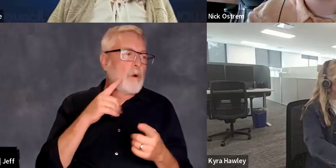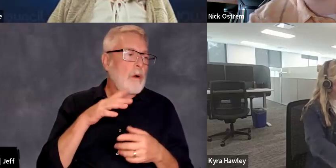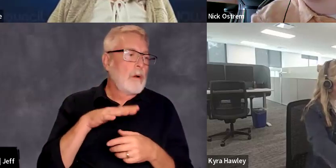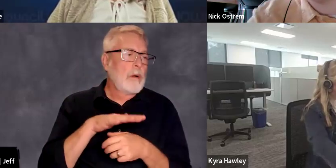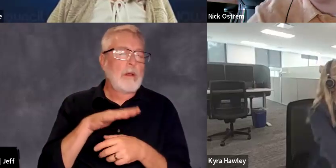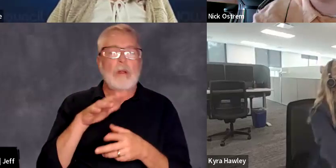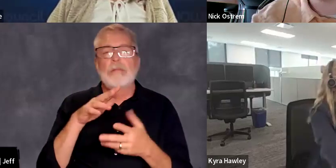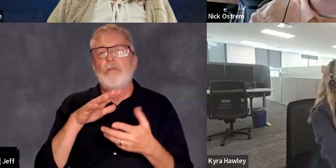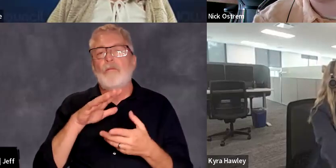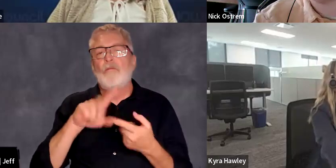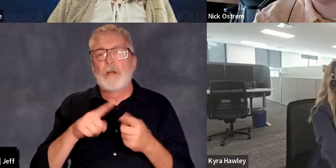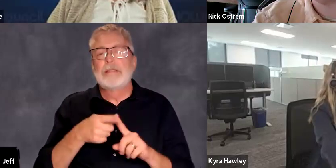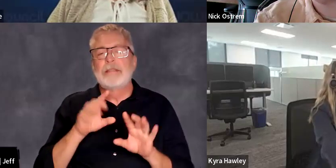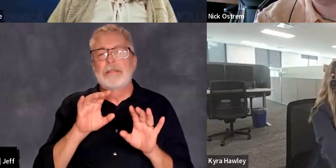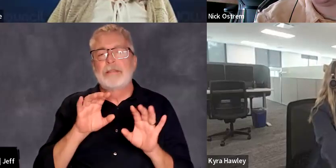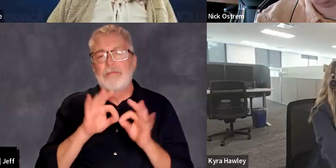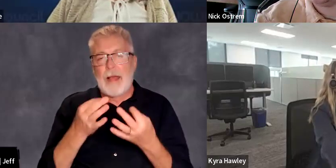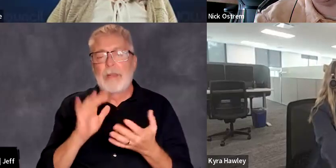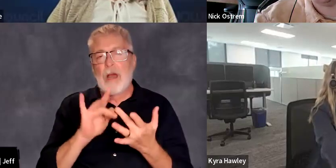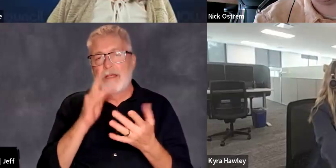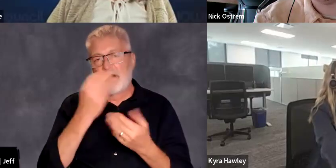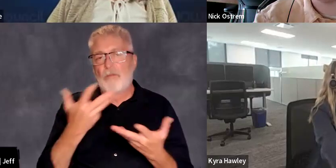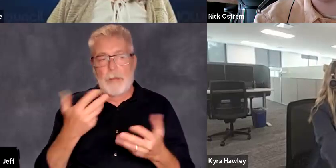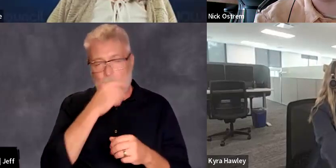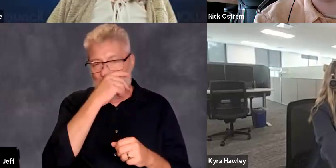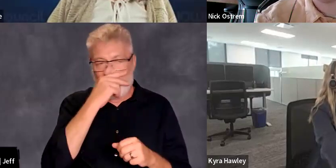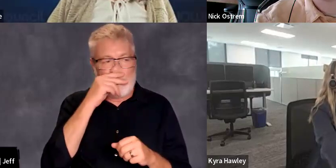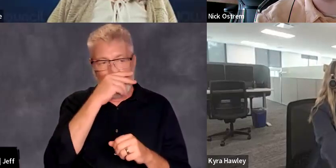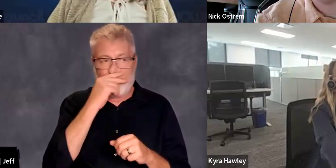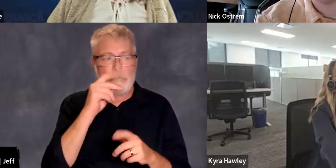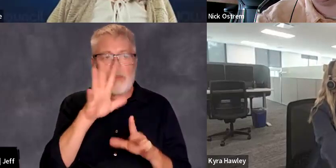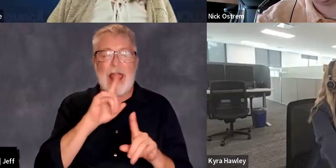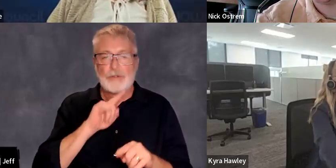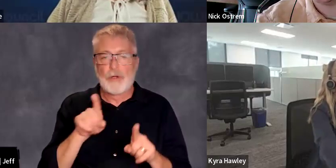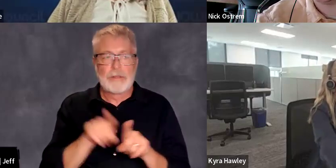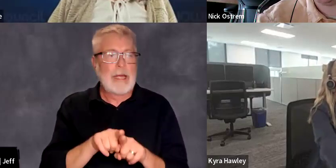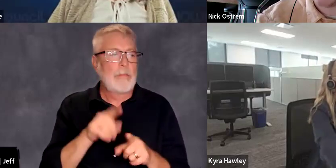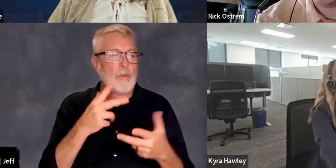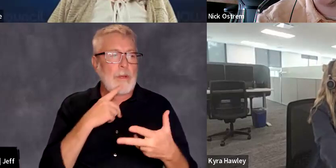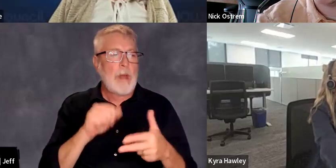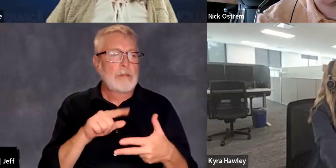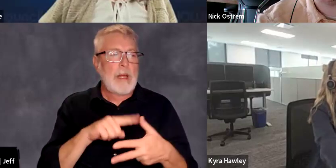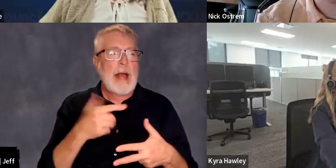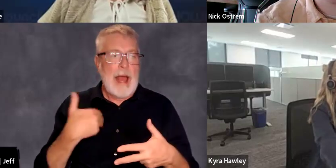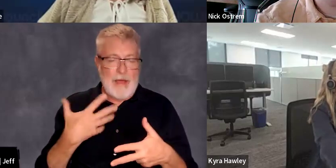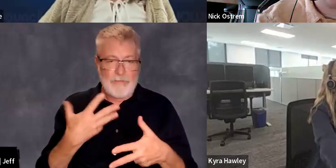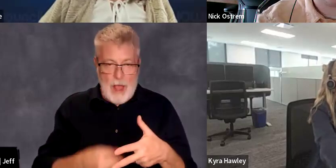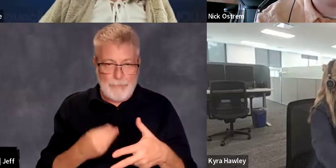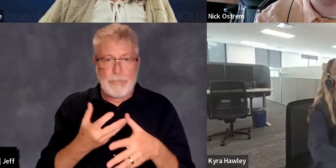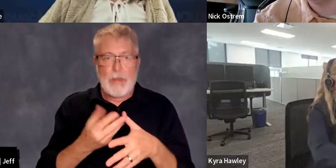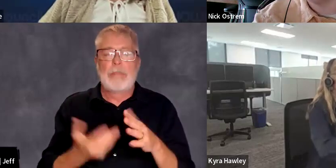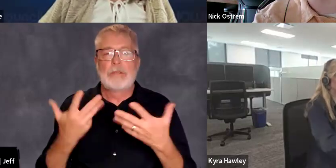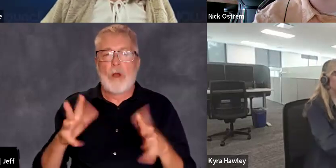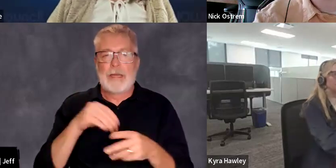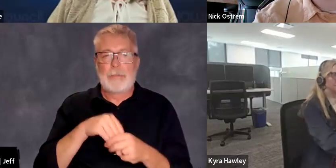Um, so for all of these questions, we have the answers are the same. The 3 possible answers are: I have copies of the documents in my